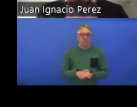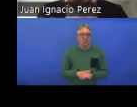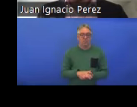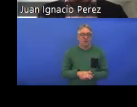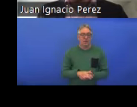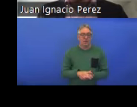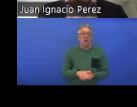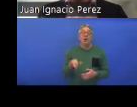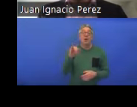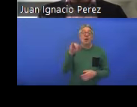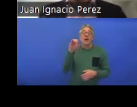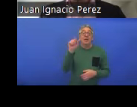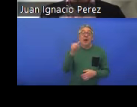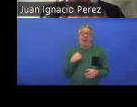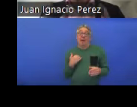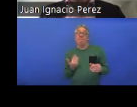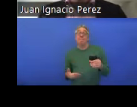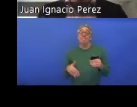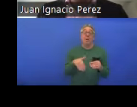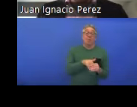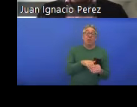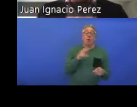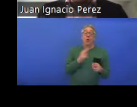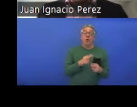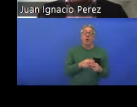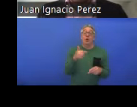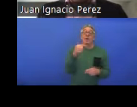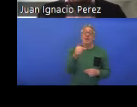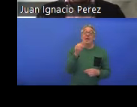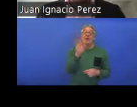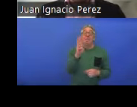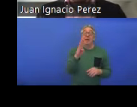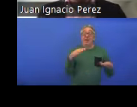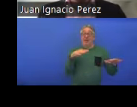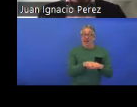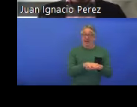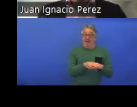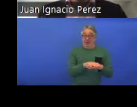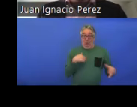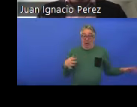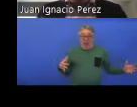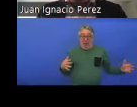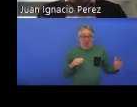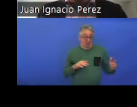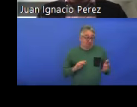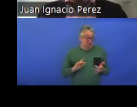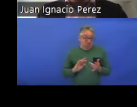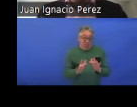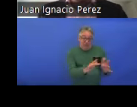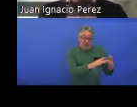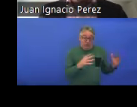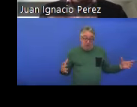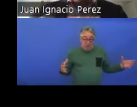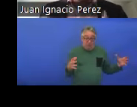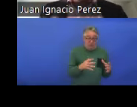IDA is part of a coalition called the TVNet, where we publish in a consolidated document all the upcoming